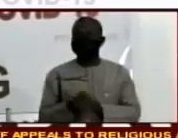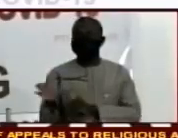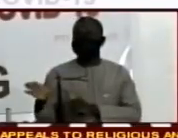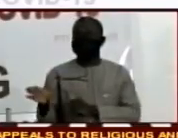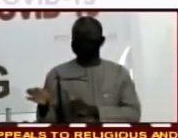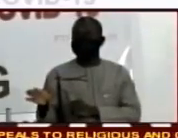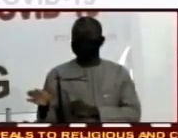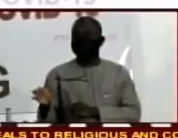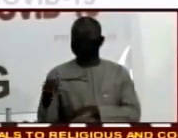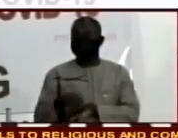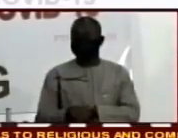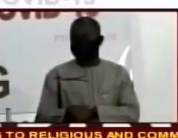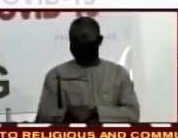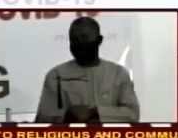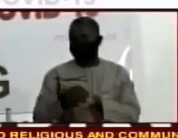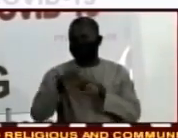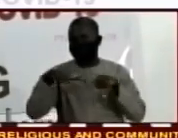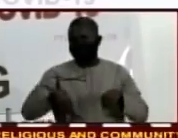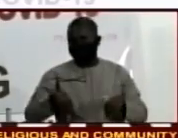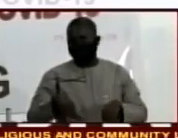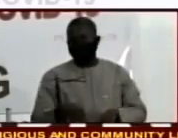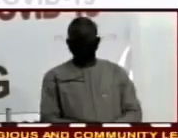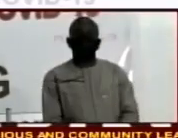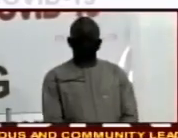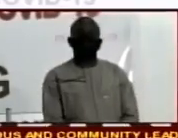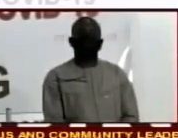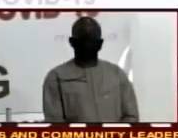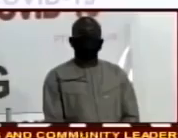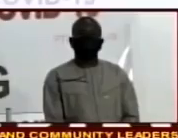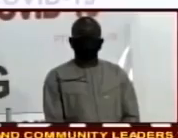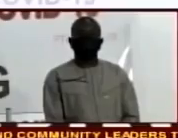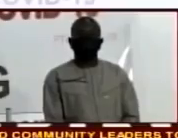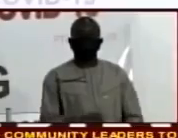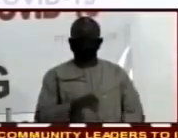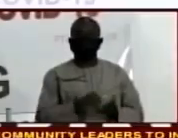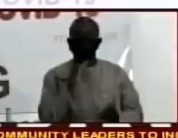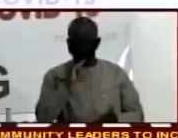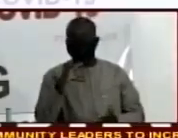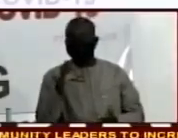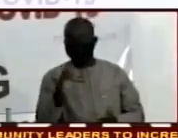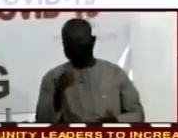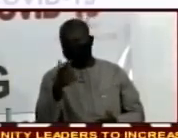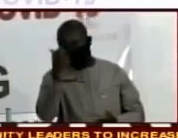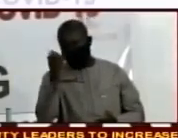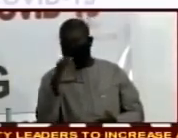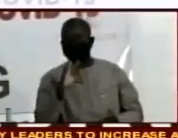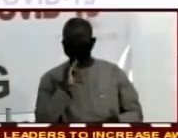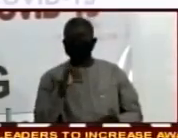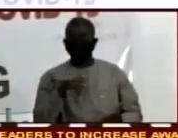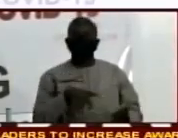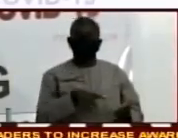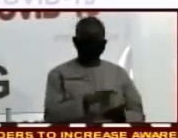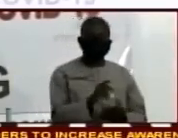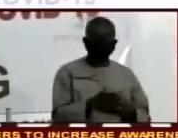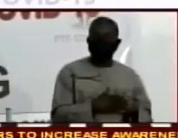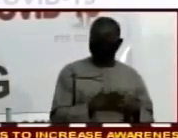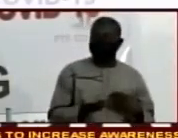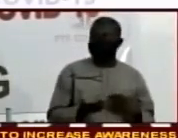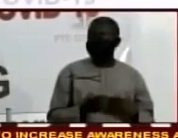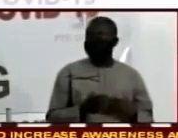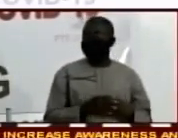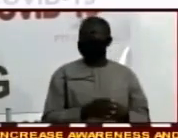tonight. So it's been slow because we're to pay back as we get the